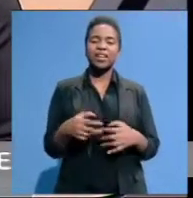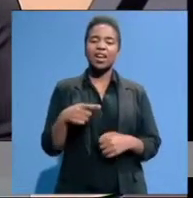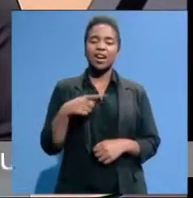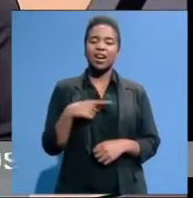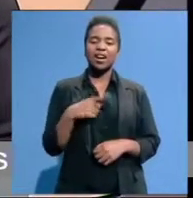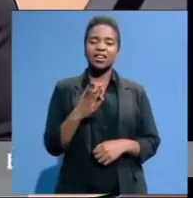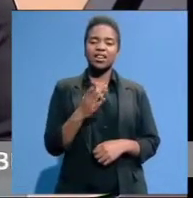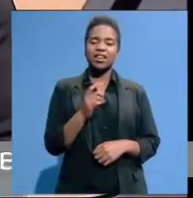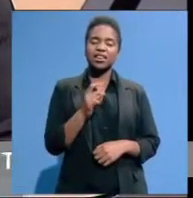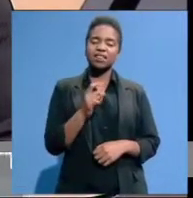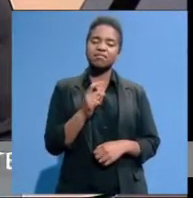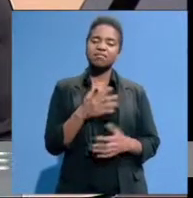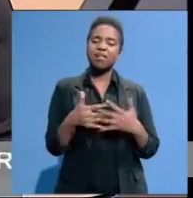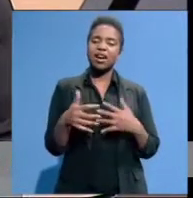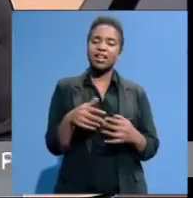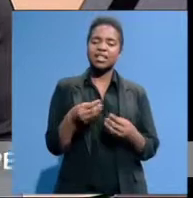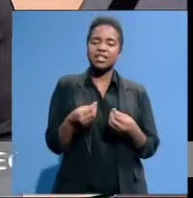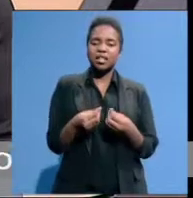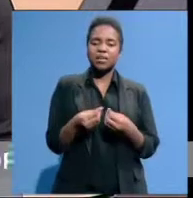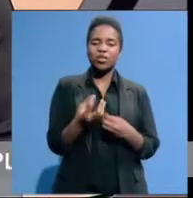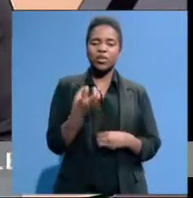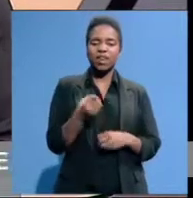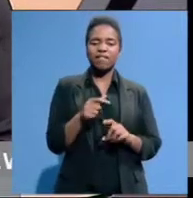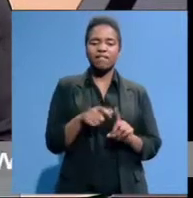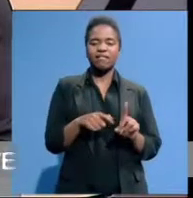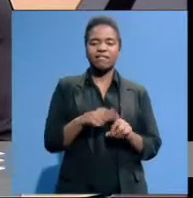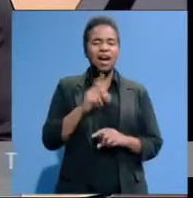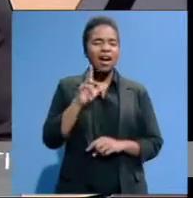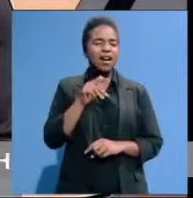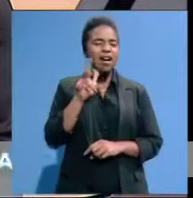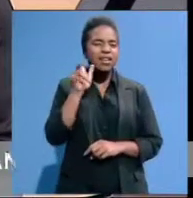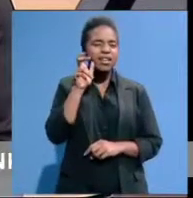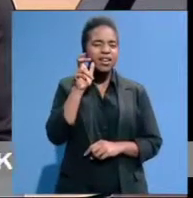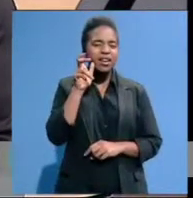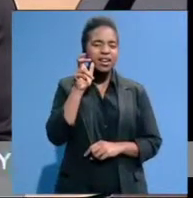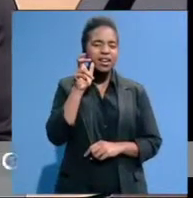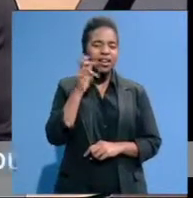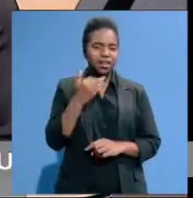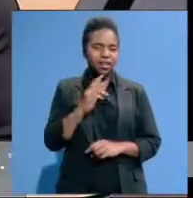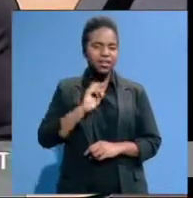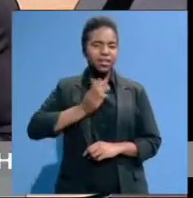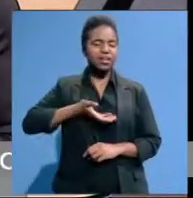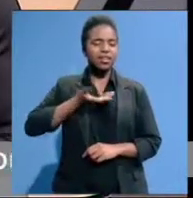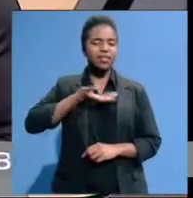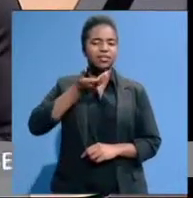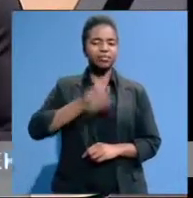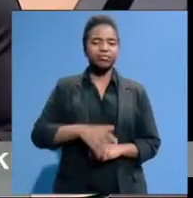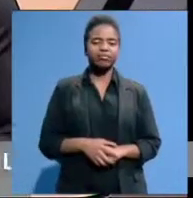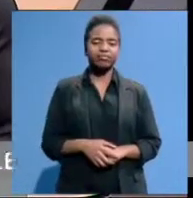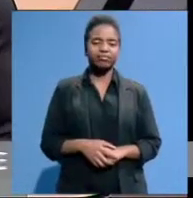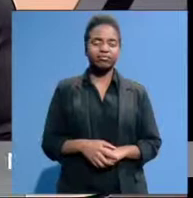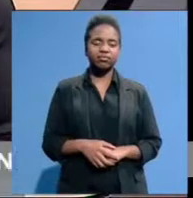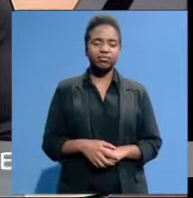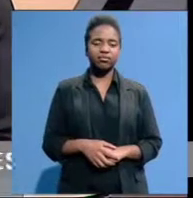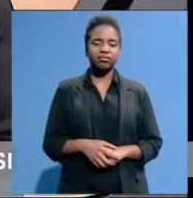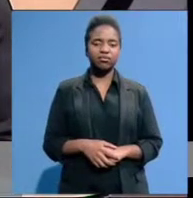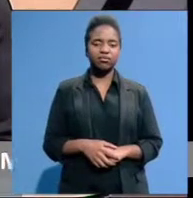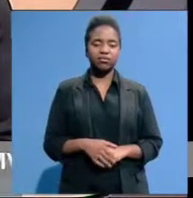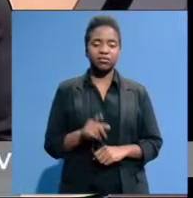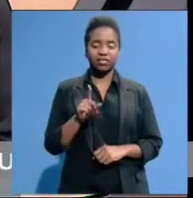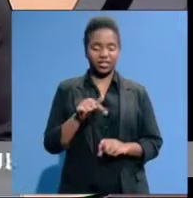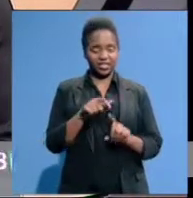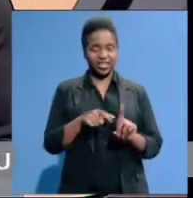coming. So, and the people, when they were coming at the show, there was this detector, door, like the one at the airport, and